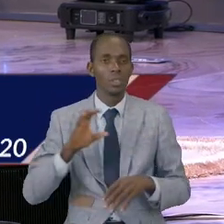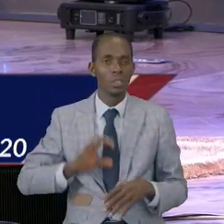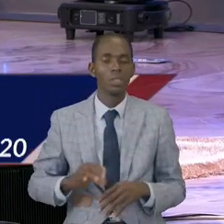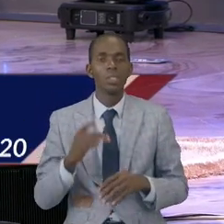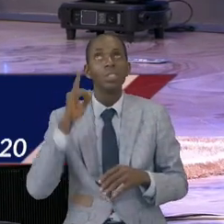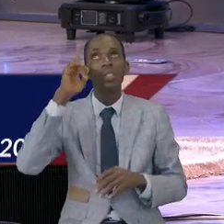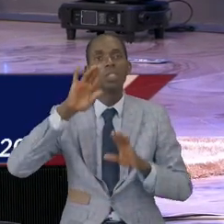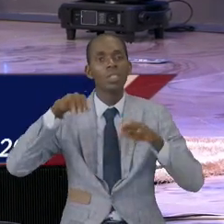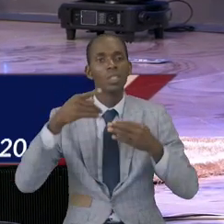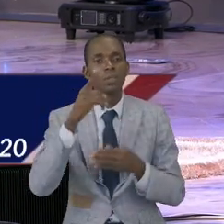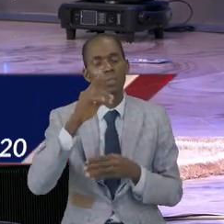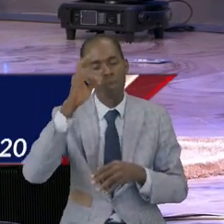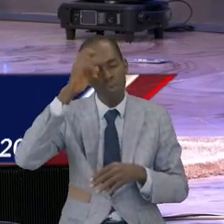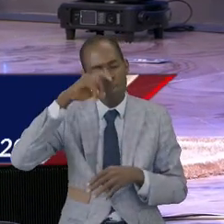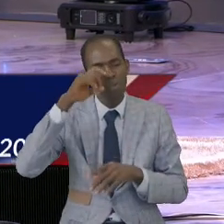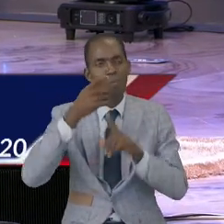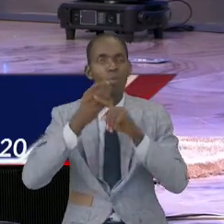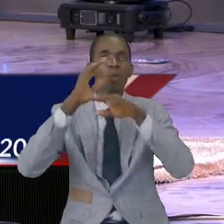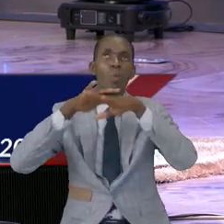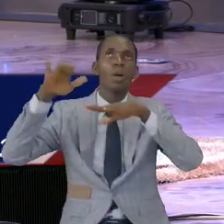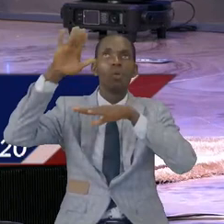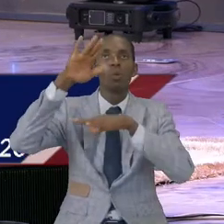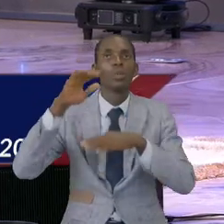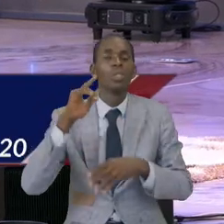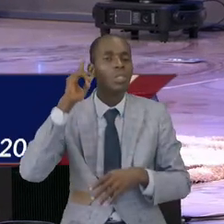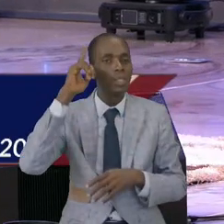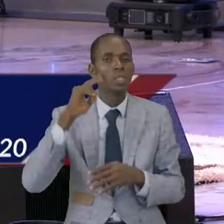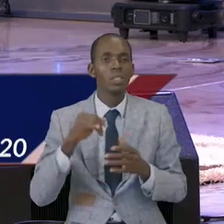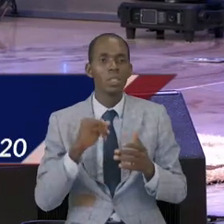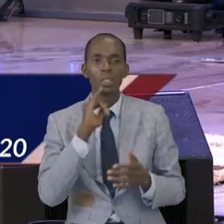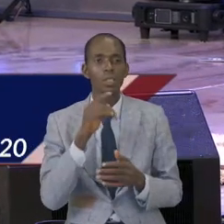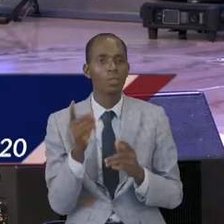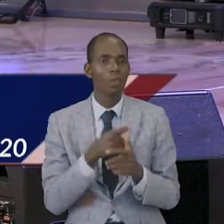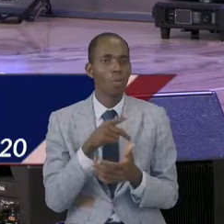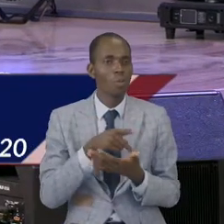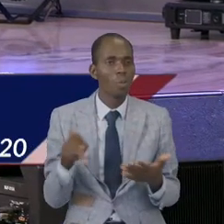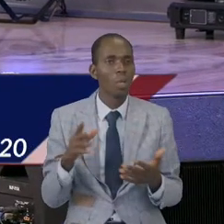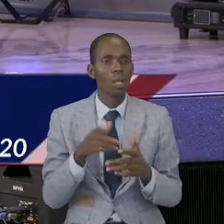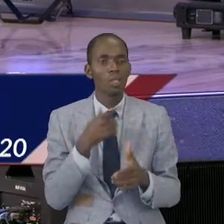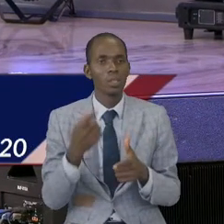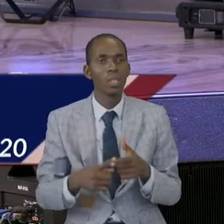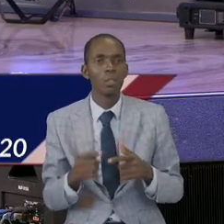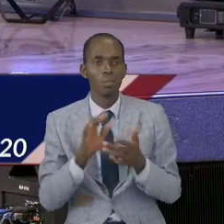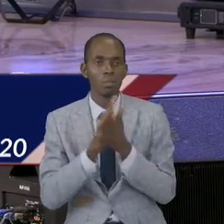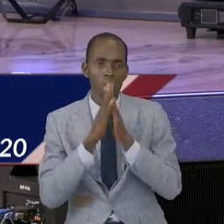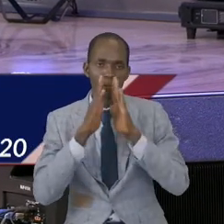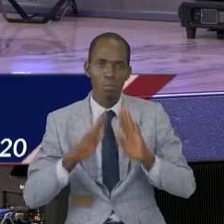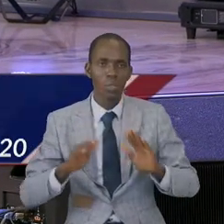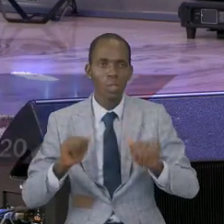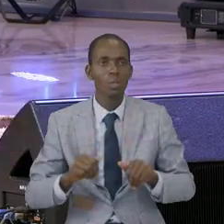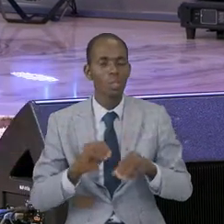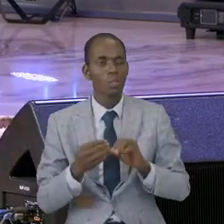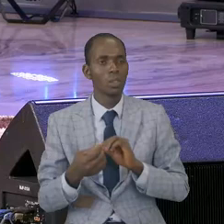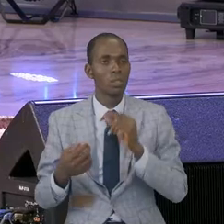you wisdom. Wisdom from above is first pure, and then peaceable and gentle